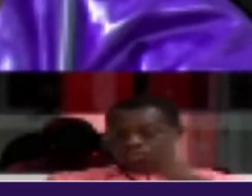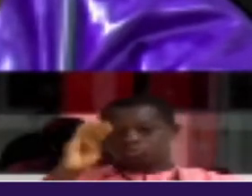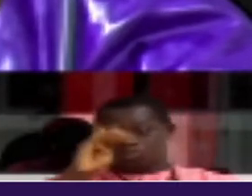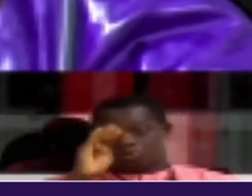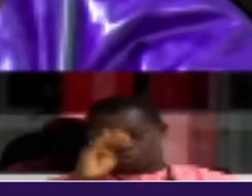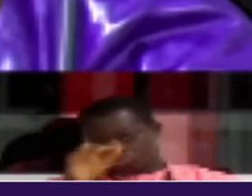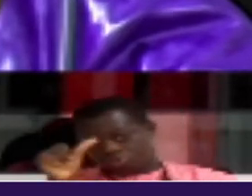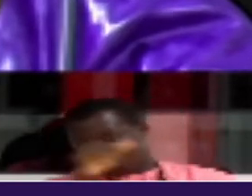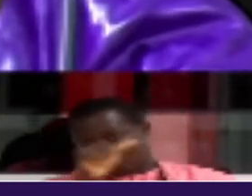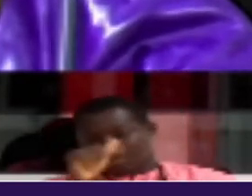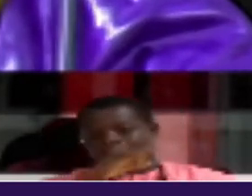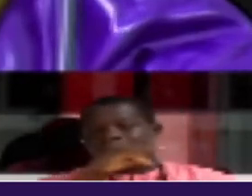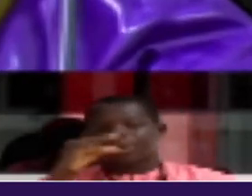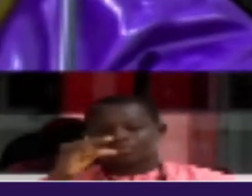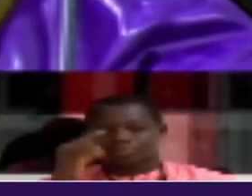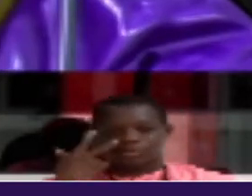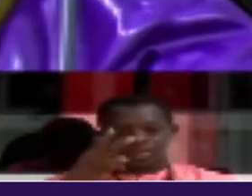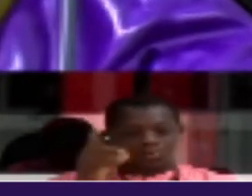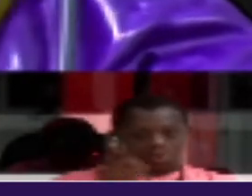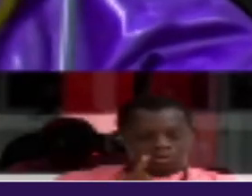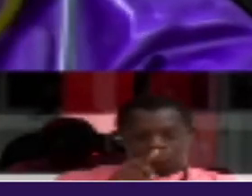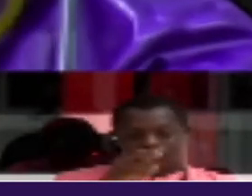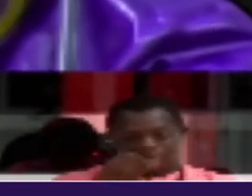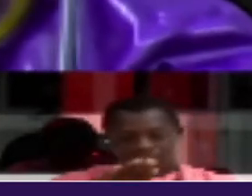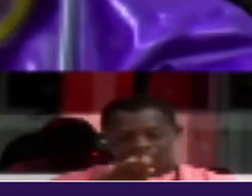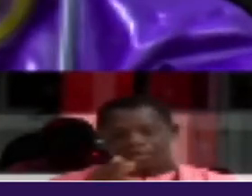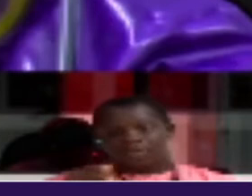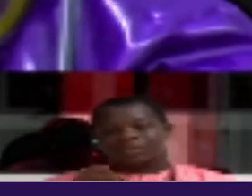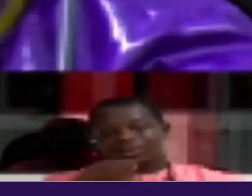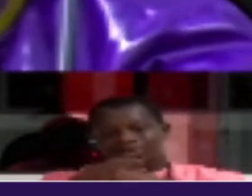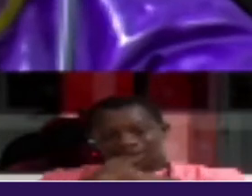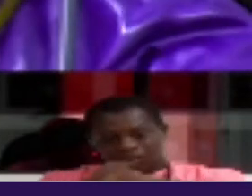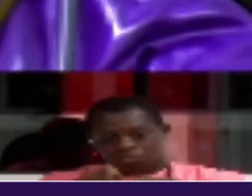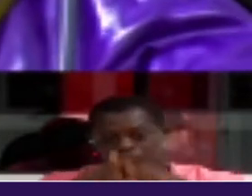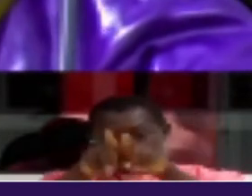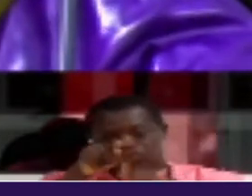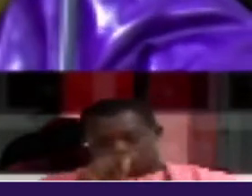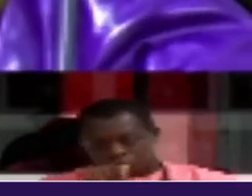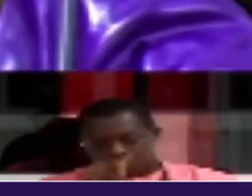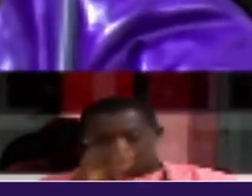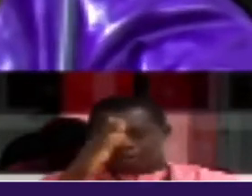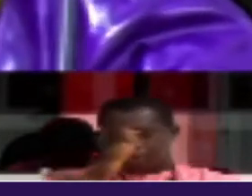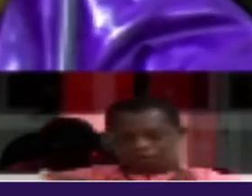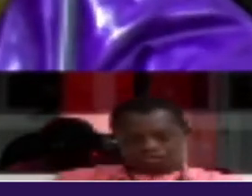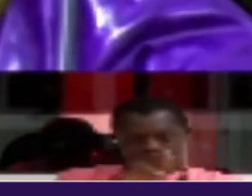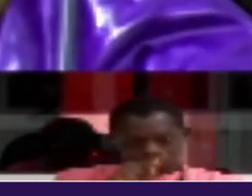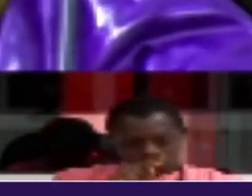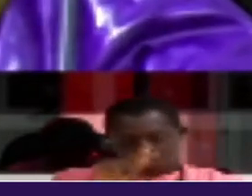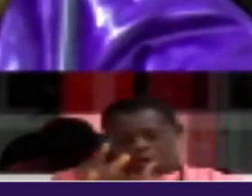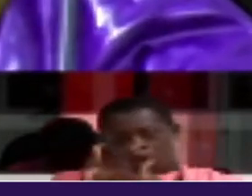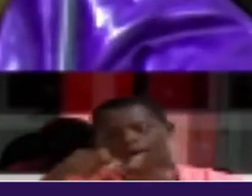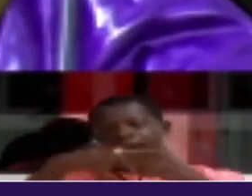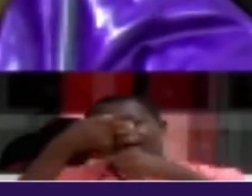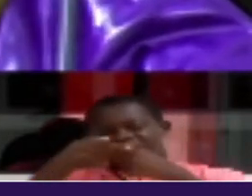see what you say, whether they trained with you, before you, or after you. Lieutenant Samba